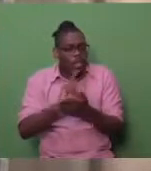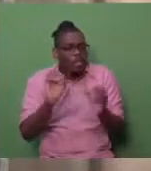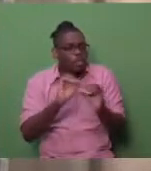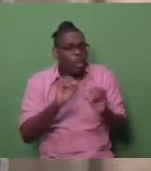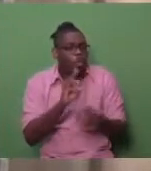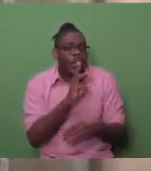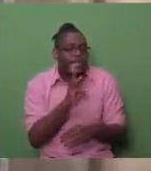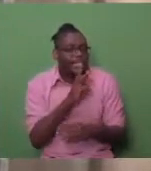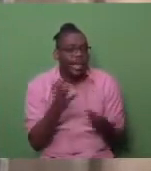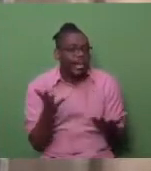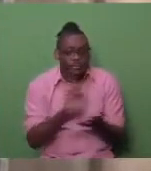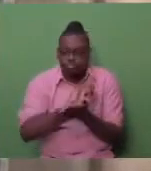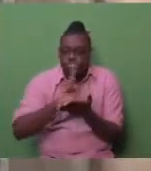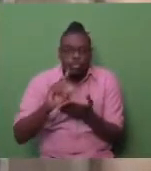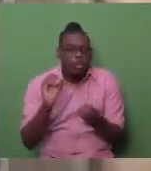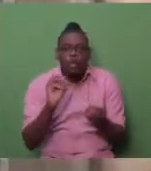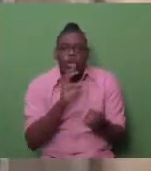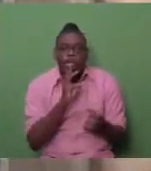discrimination.